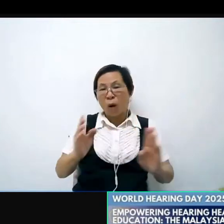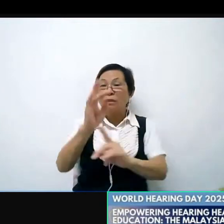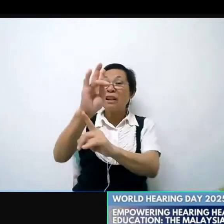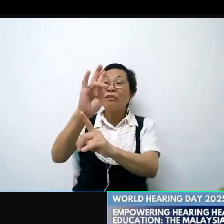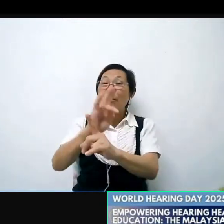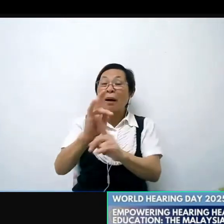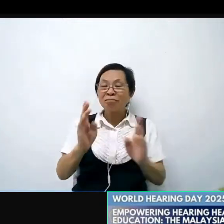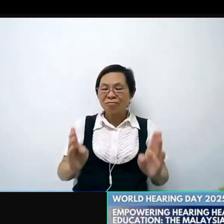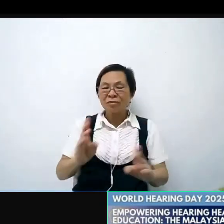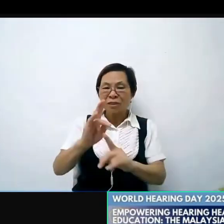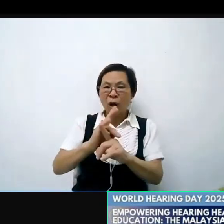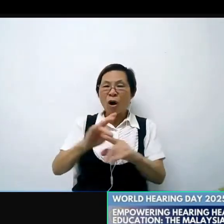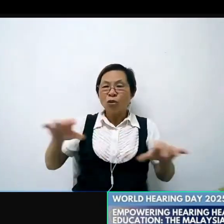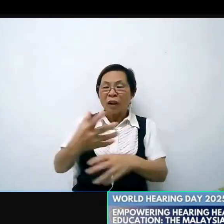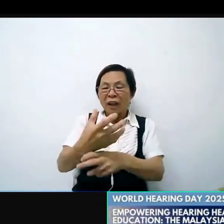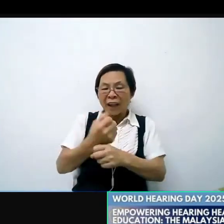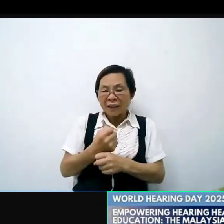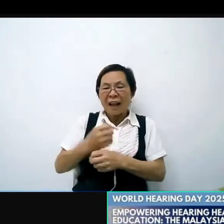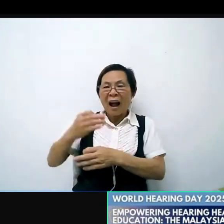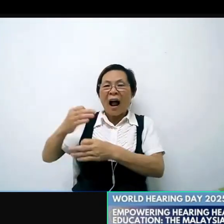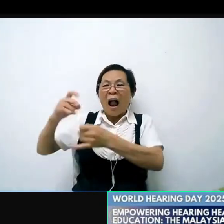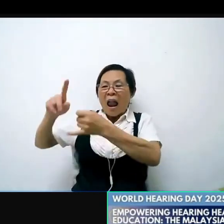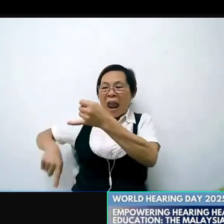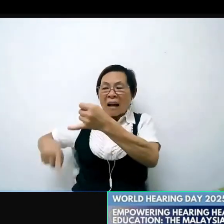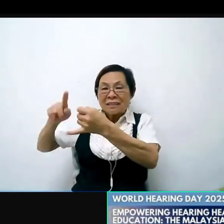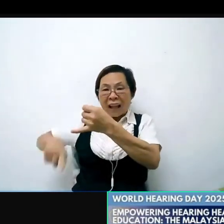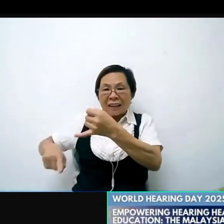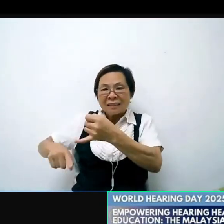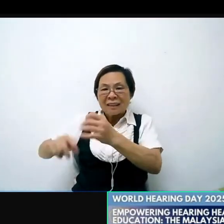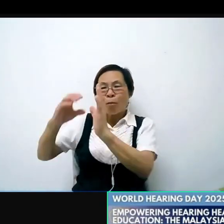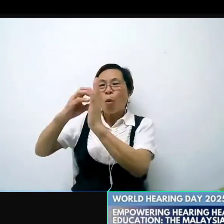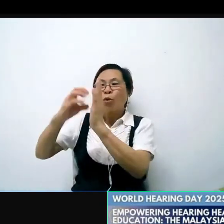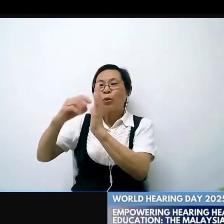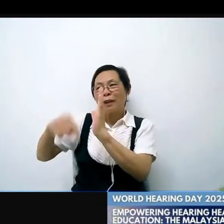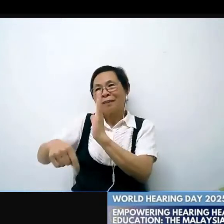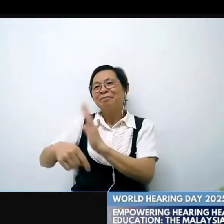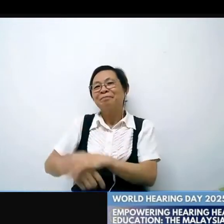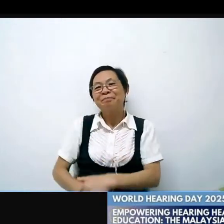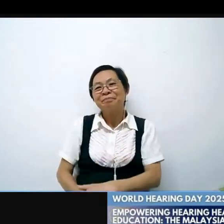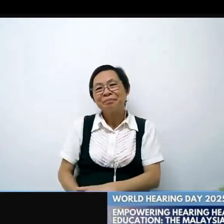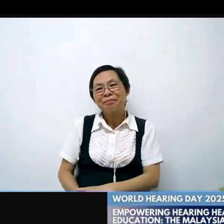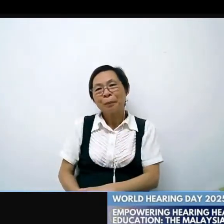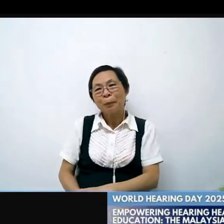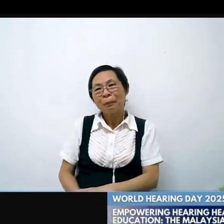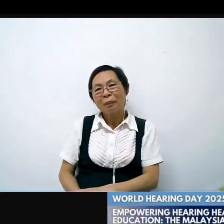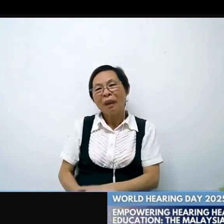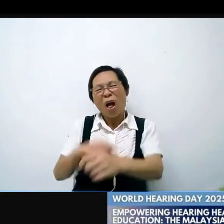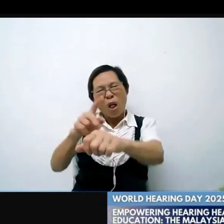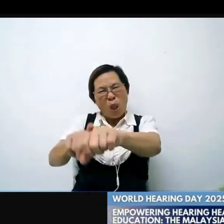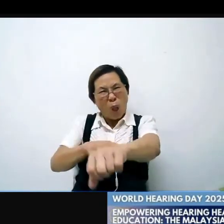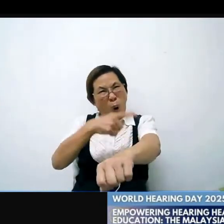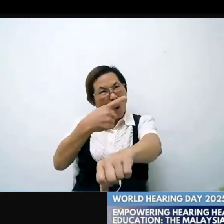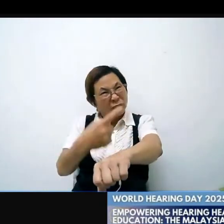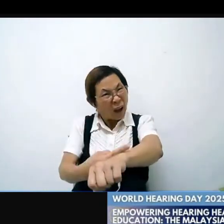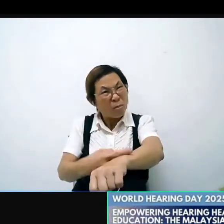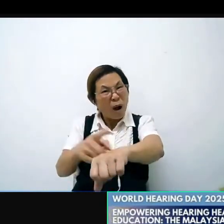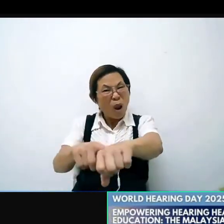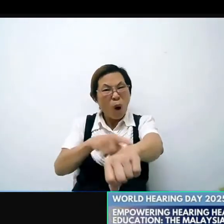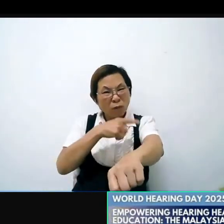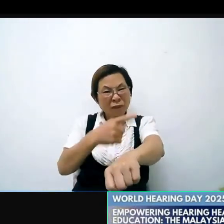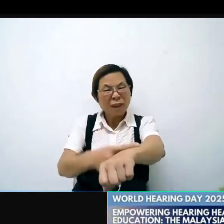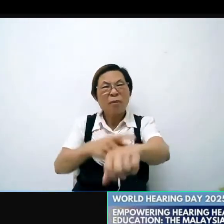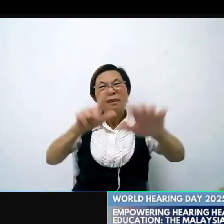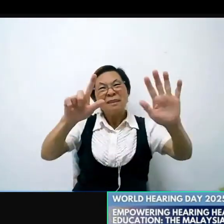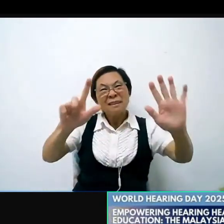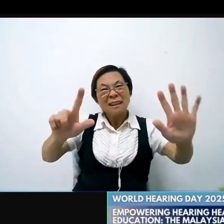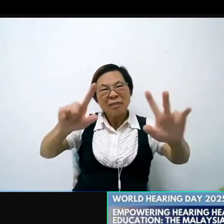the final version of the Malay module. Oh, okay. It's a long time. It's a long. Yes,